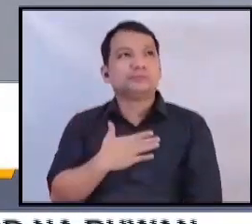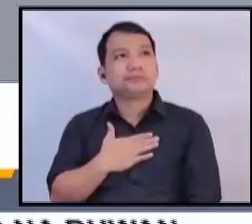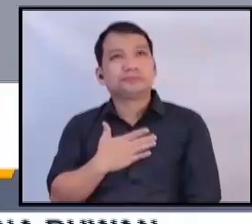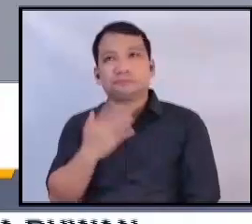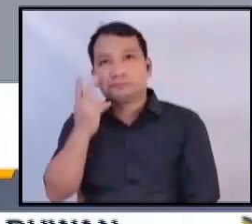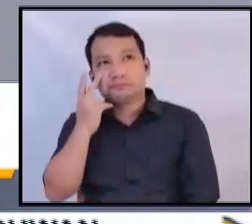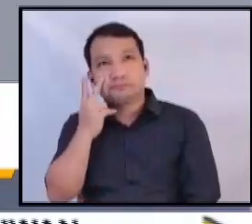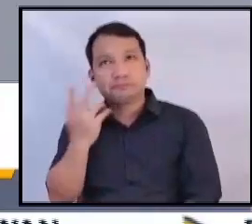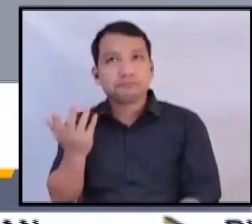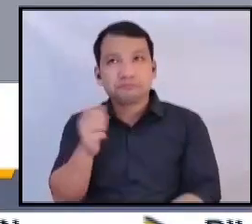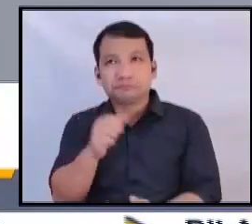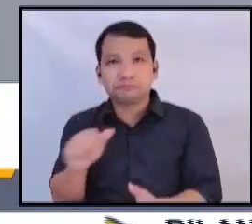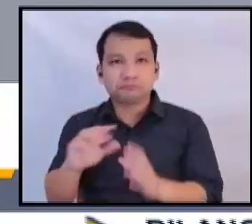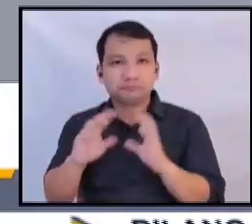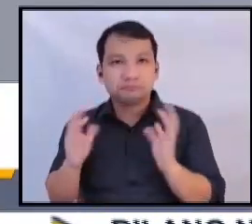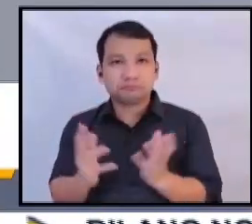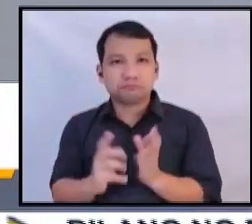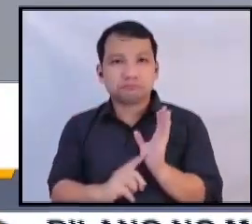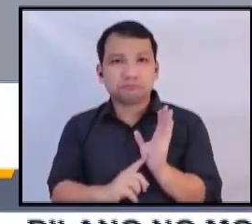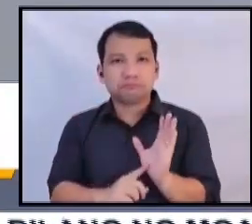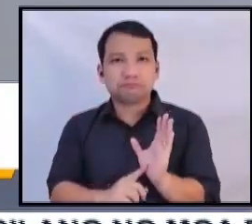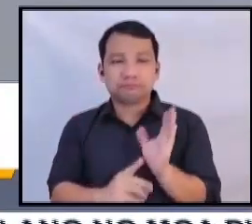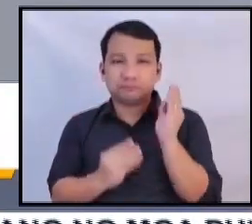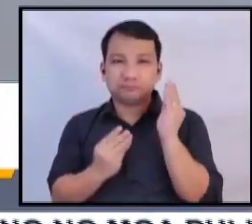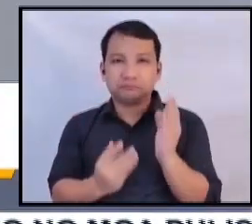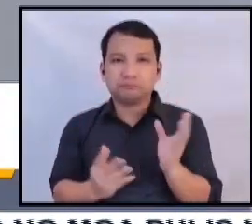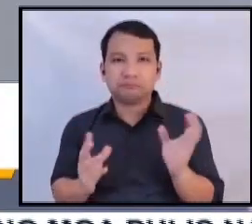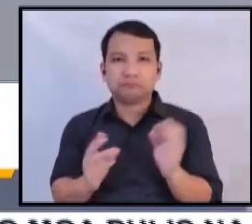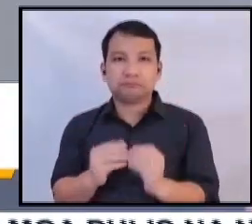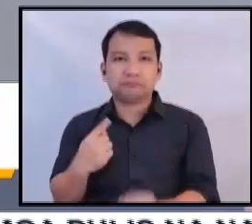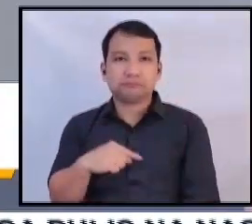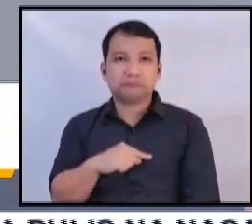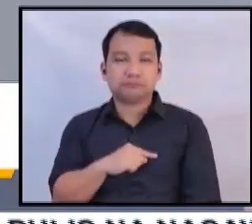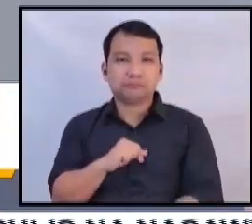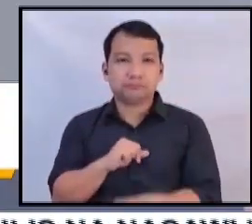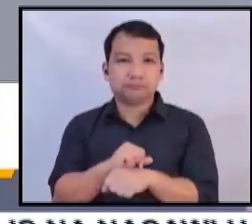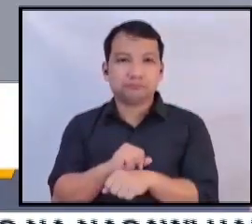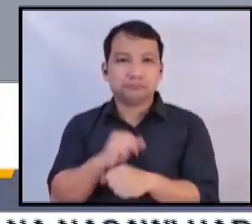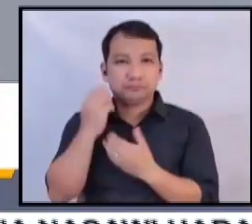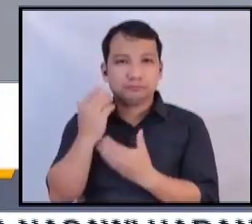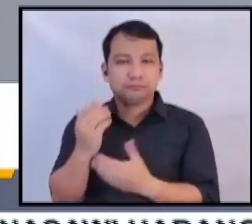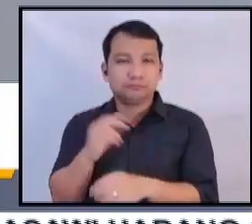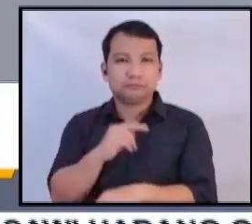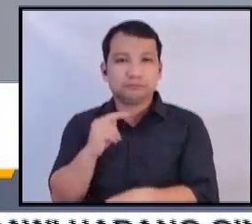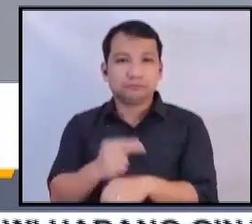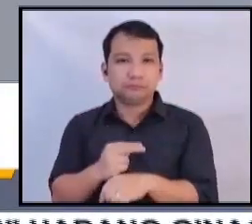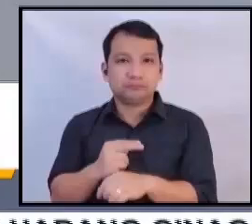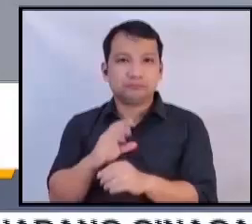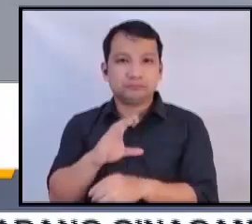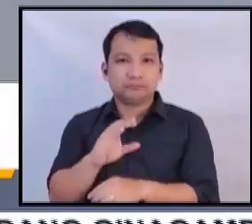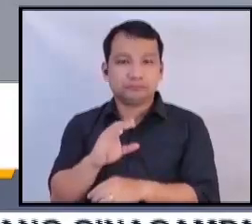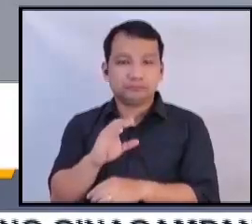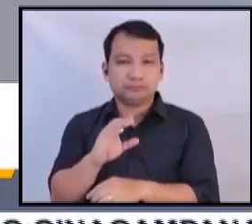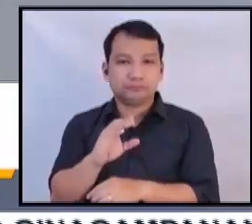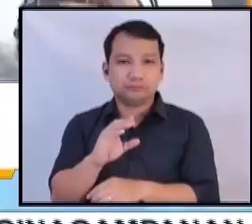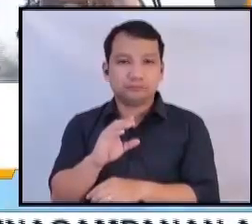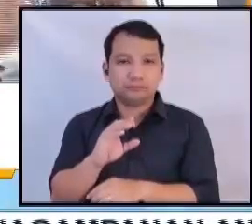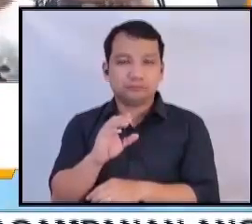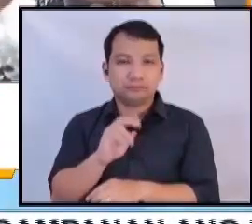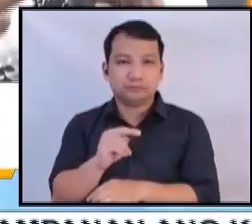the world to see this po. And also with that, I've been working with National Coalition Philippines and Seed for Calm